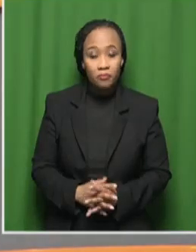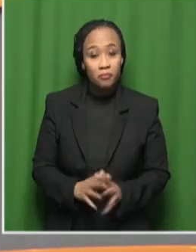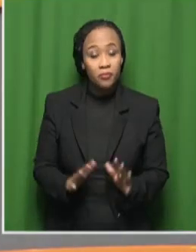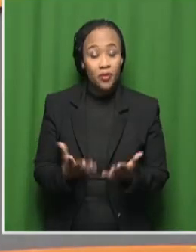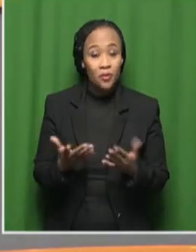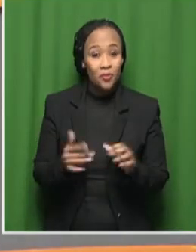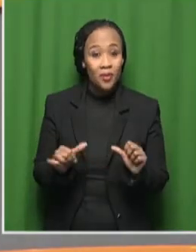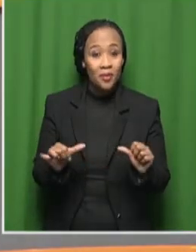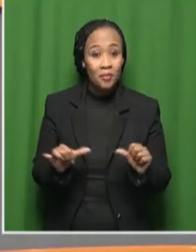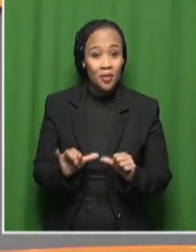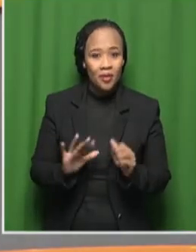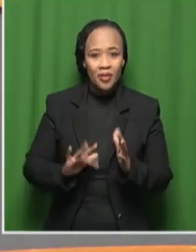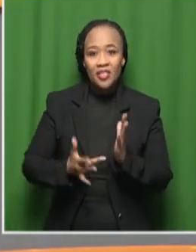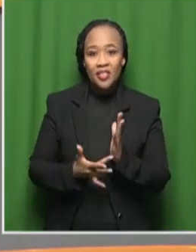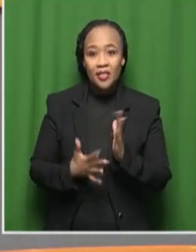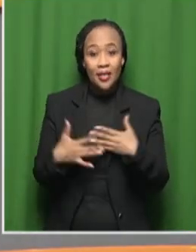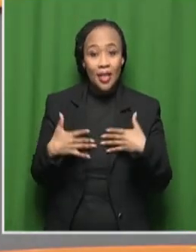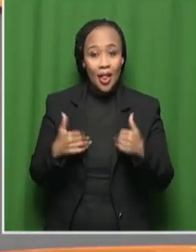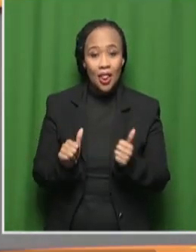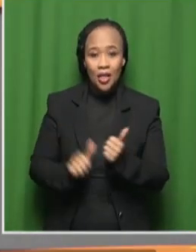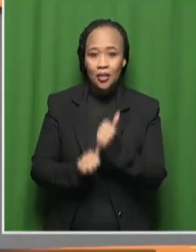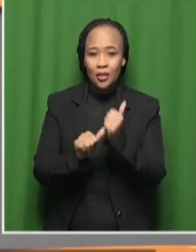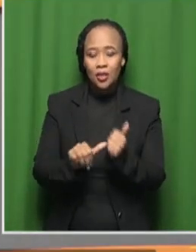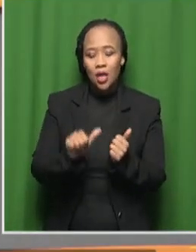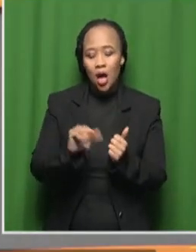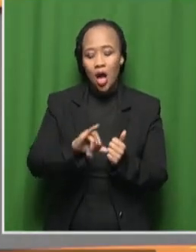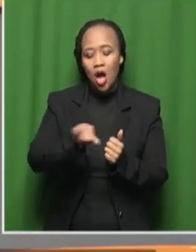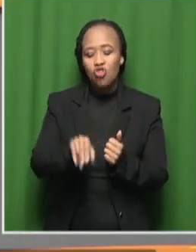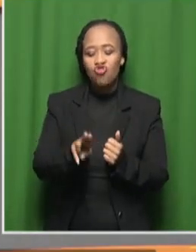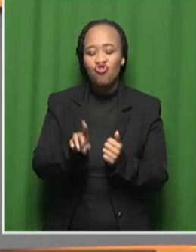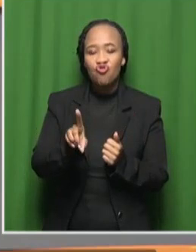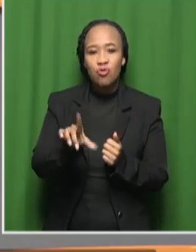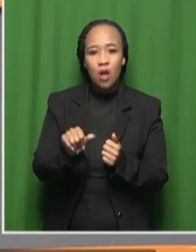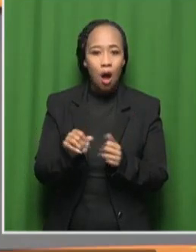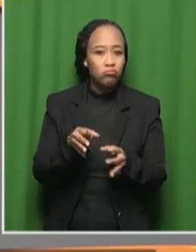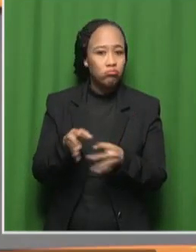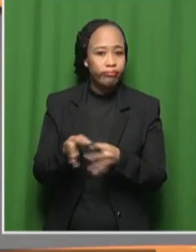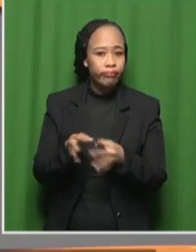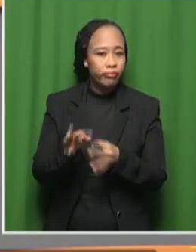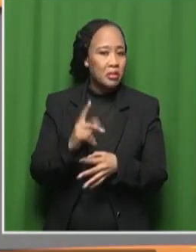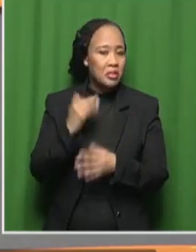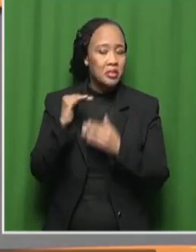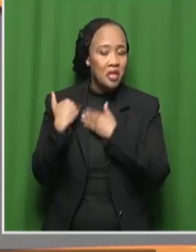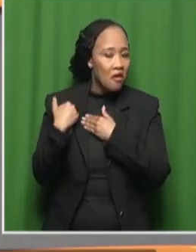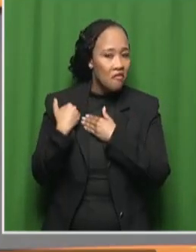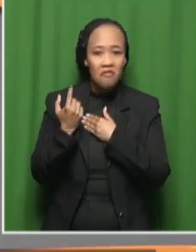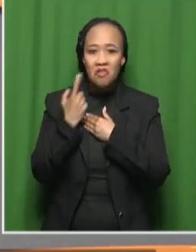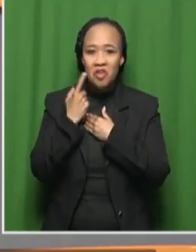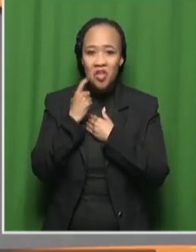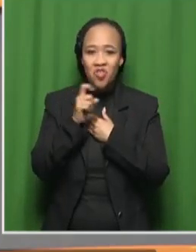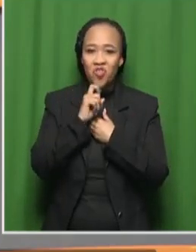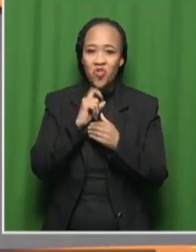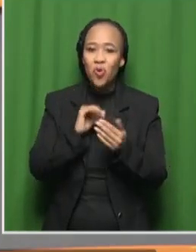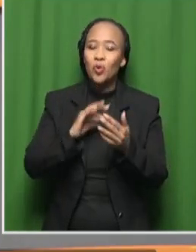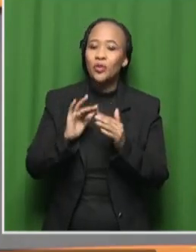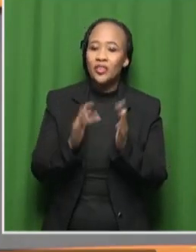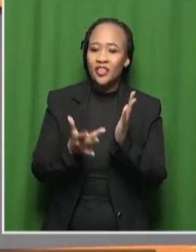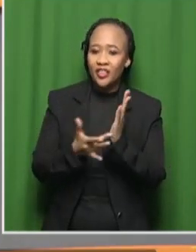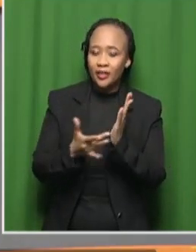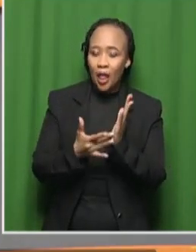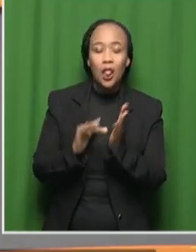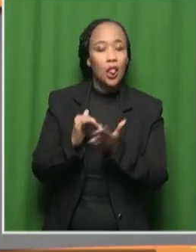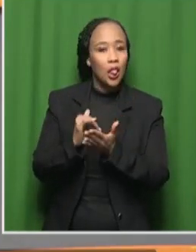Welcome back. Digital Health Assistant Ajuda addresses concerns of how secure, easy-to-use digital storage vault that users can access